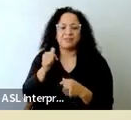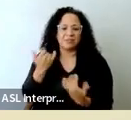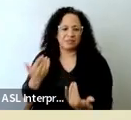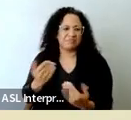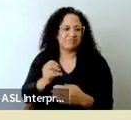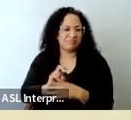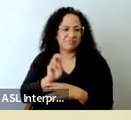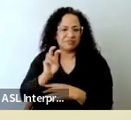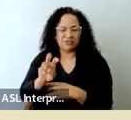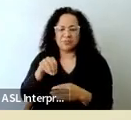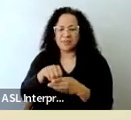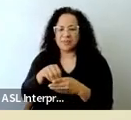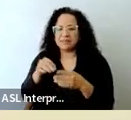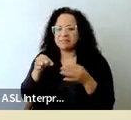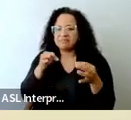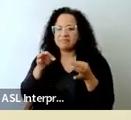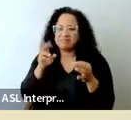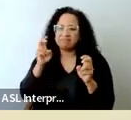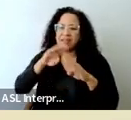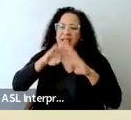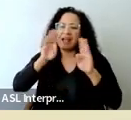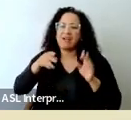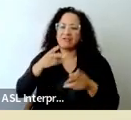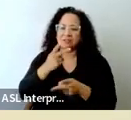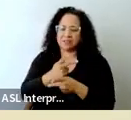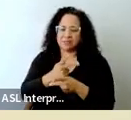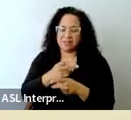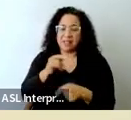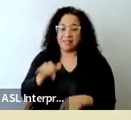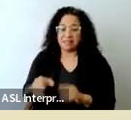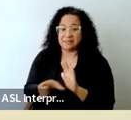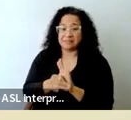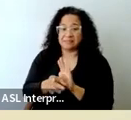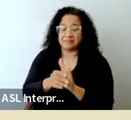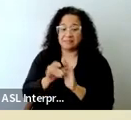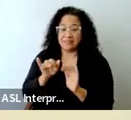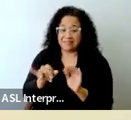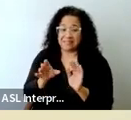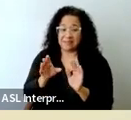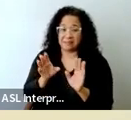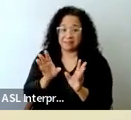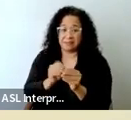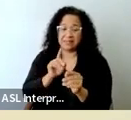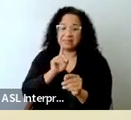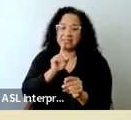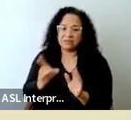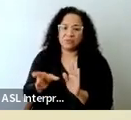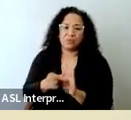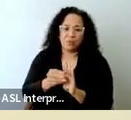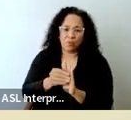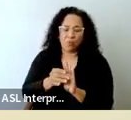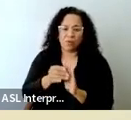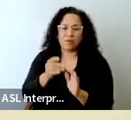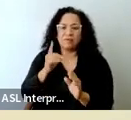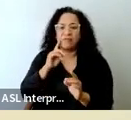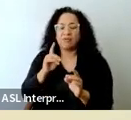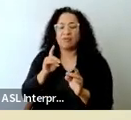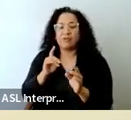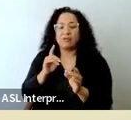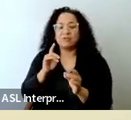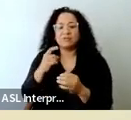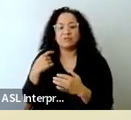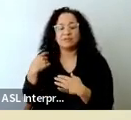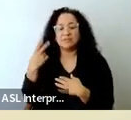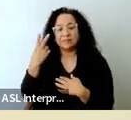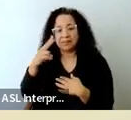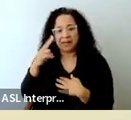into housekeeping. So the meeting is being recorded. For Spanish interpretation, please click the